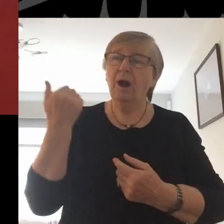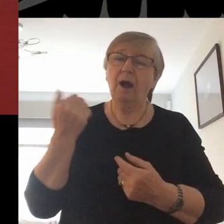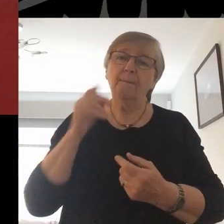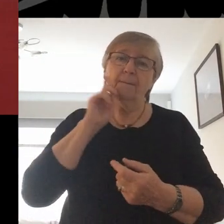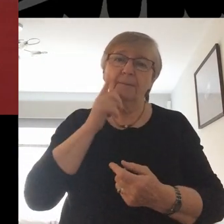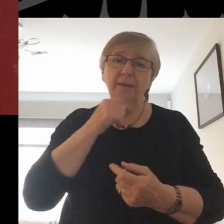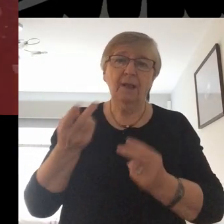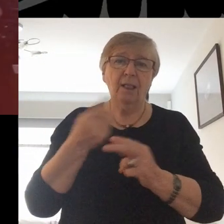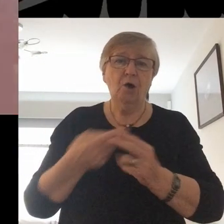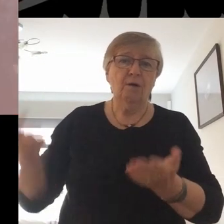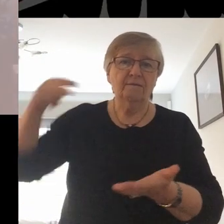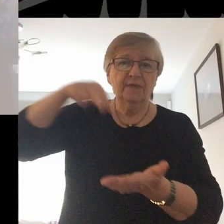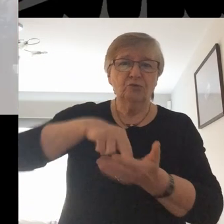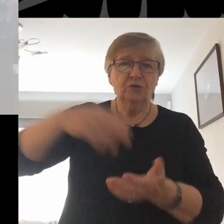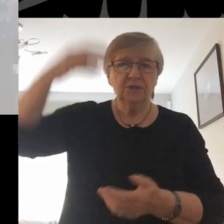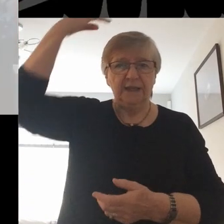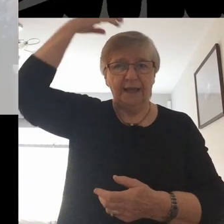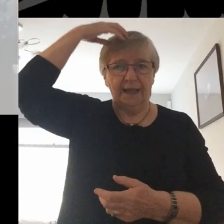People of the Risen King."